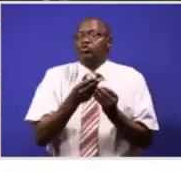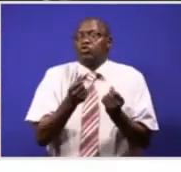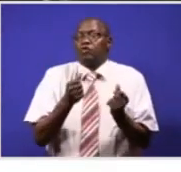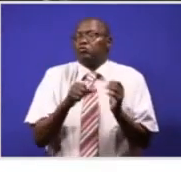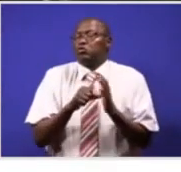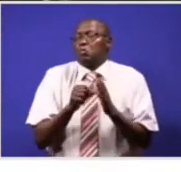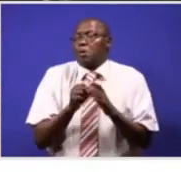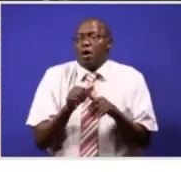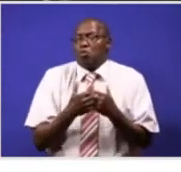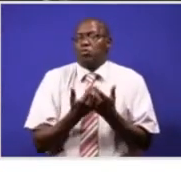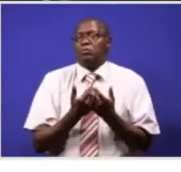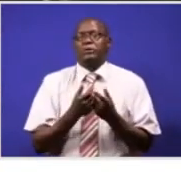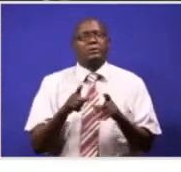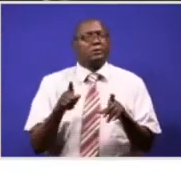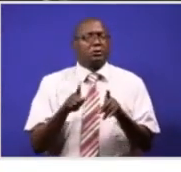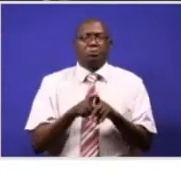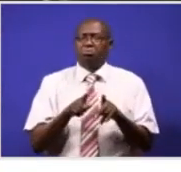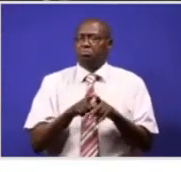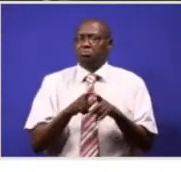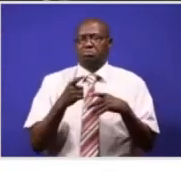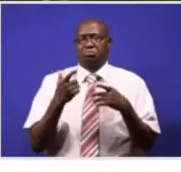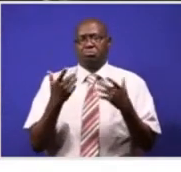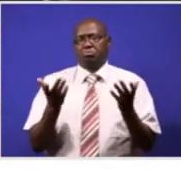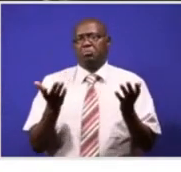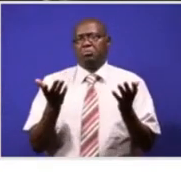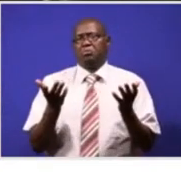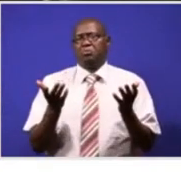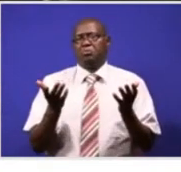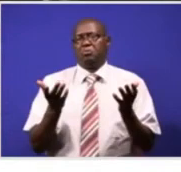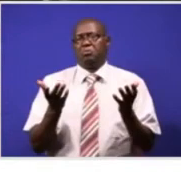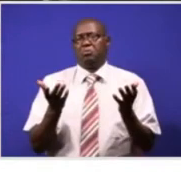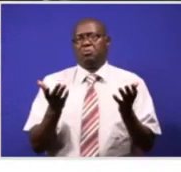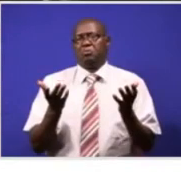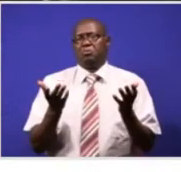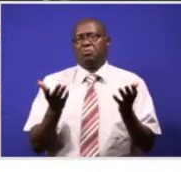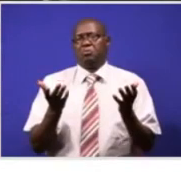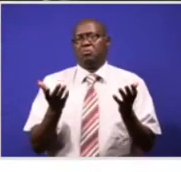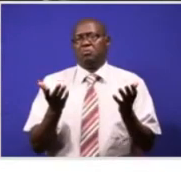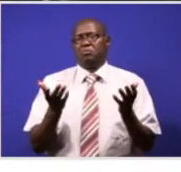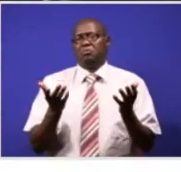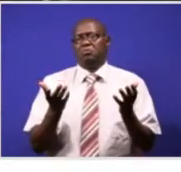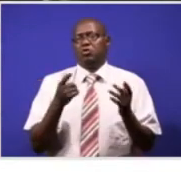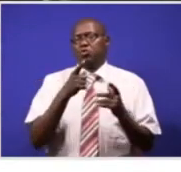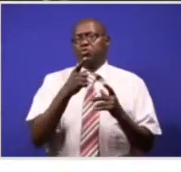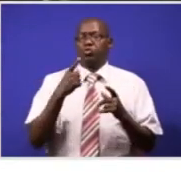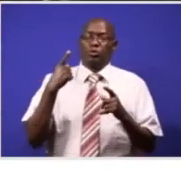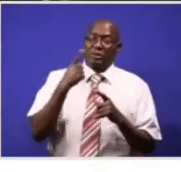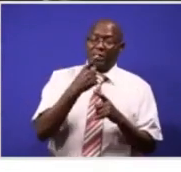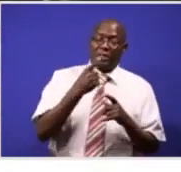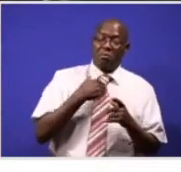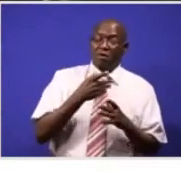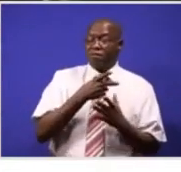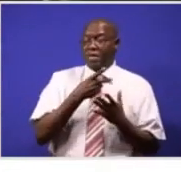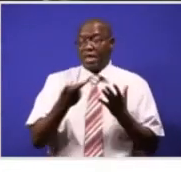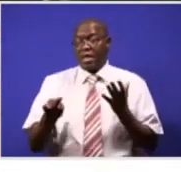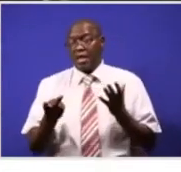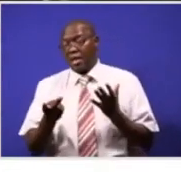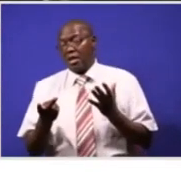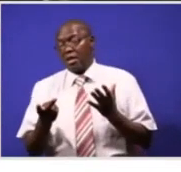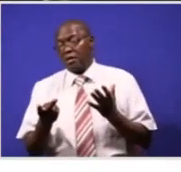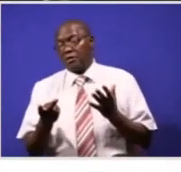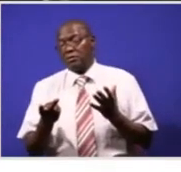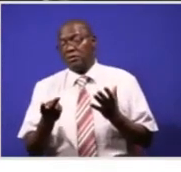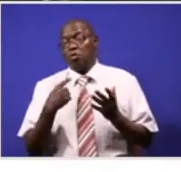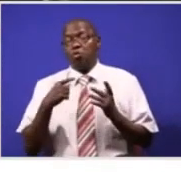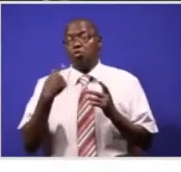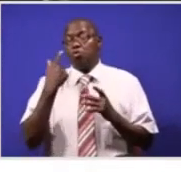problems? You just exchange. I mean, it's a question of, did I hit you and you fell? And who won?